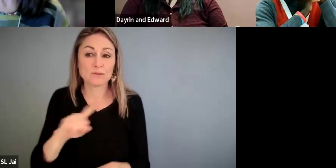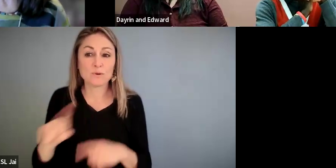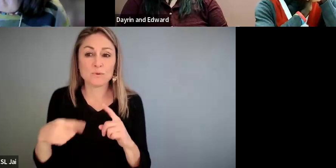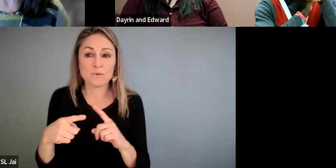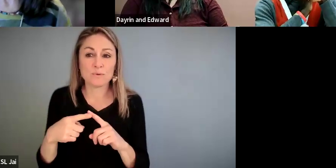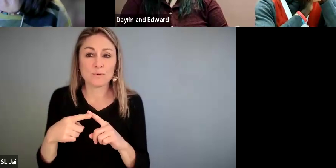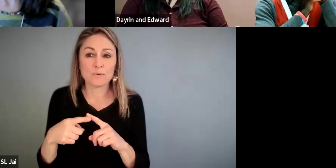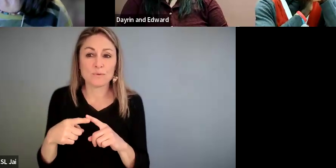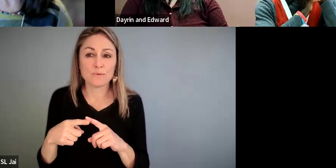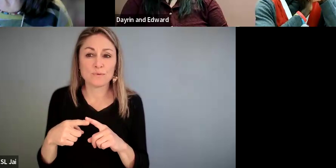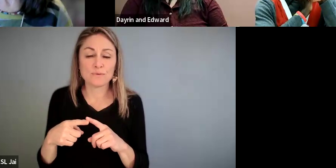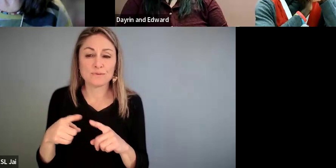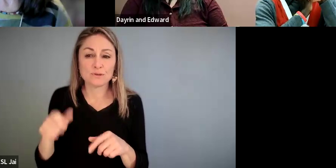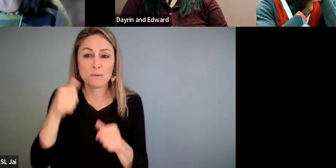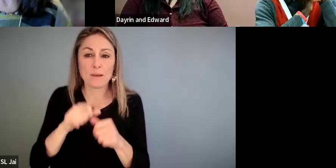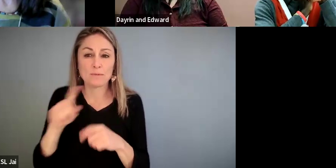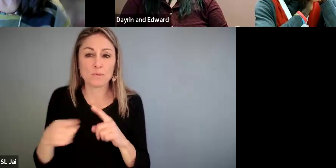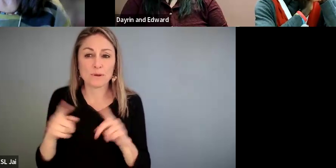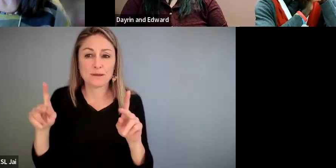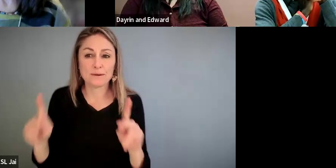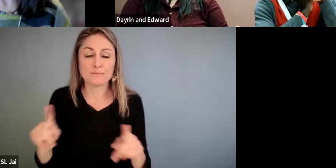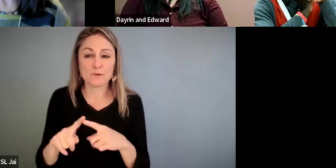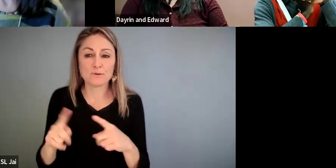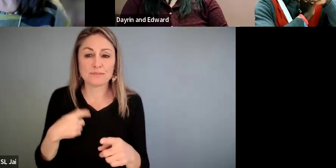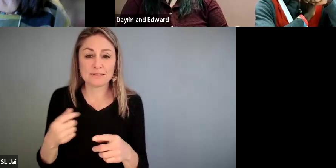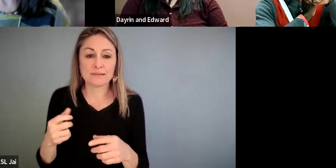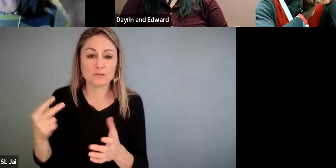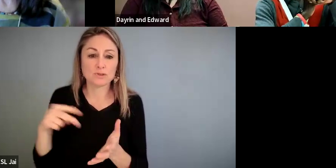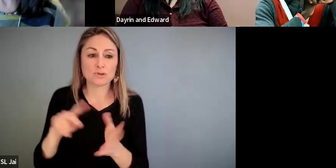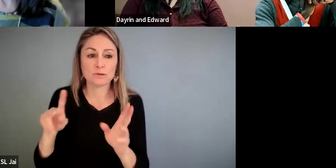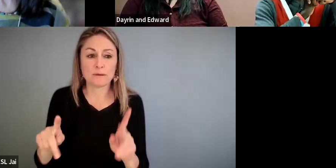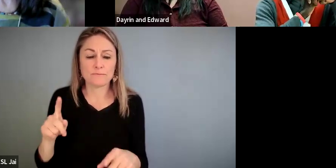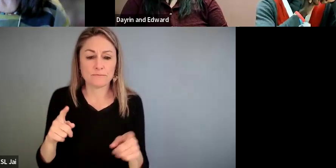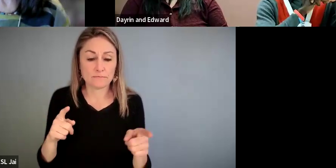What's one thing that true that for you from this page?